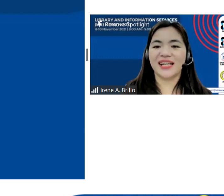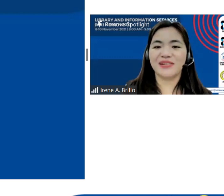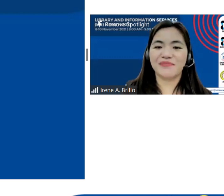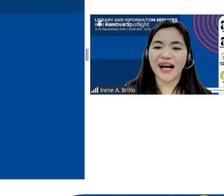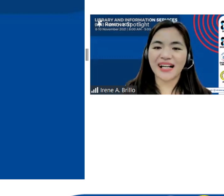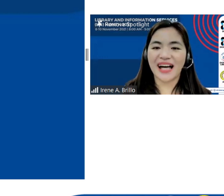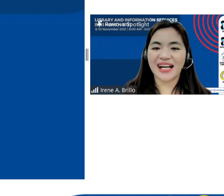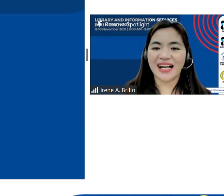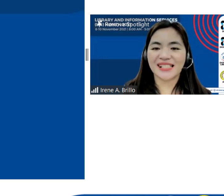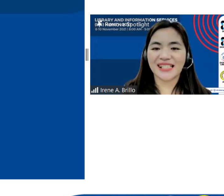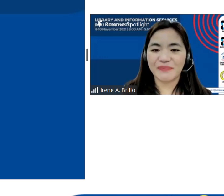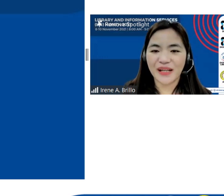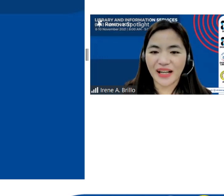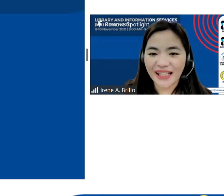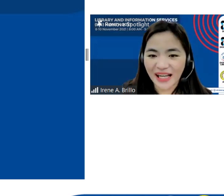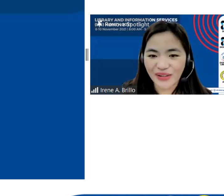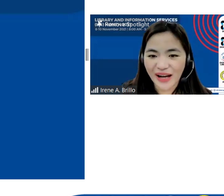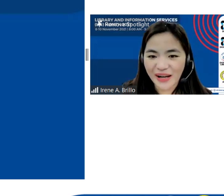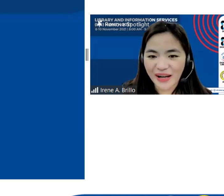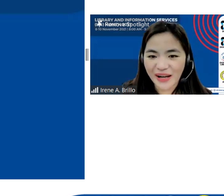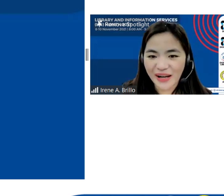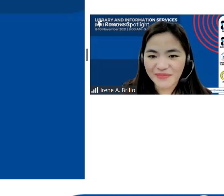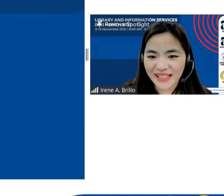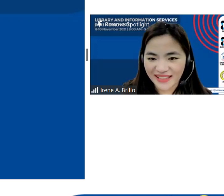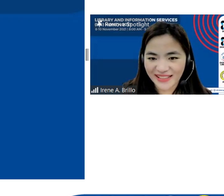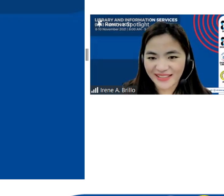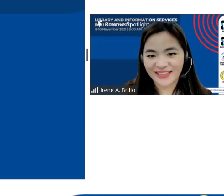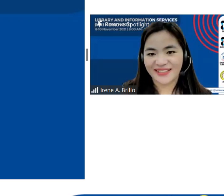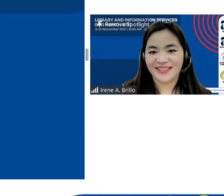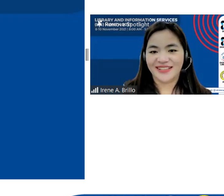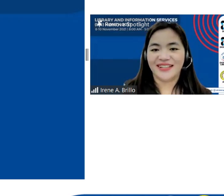okay, naimbag, Agsapa, kada kayo amin.